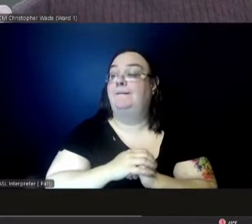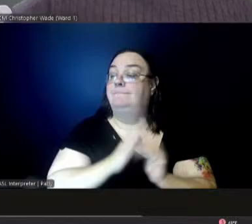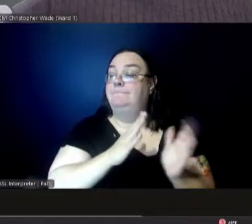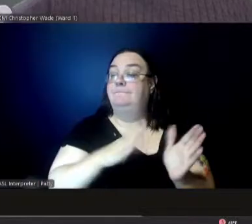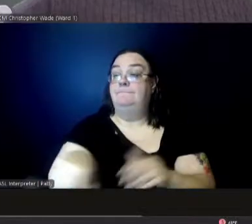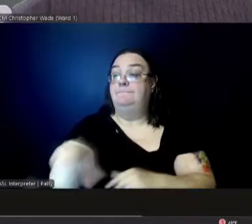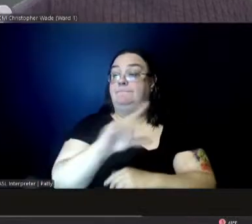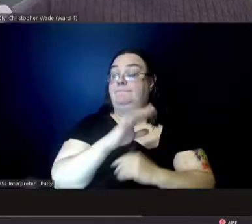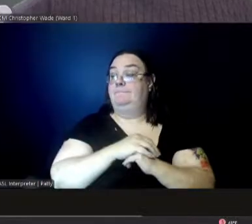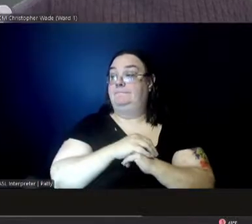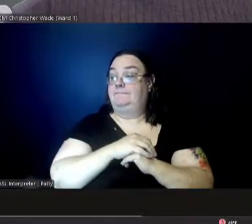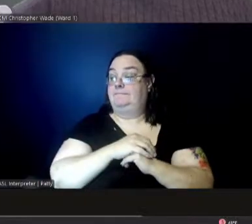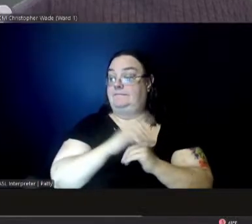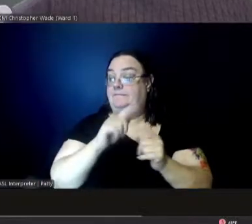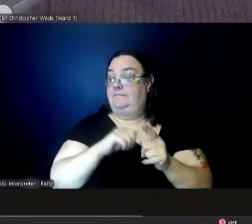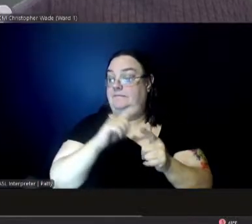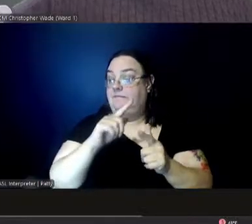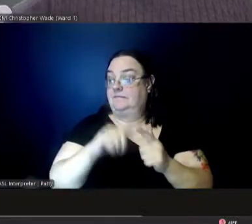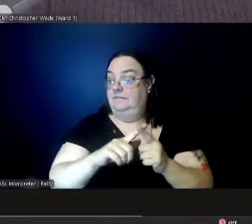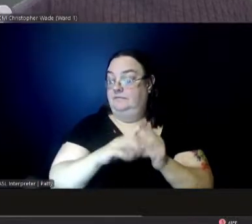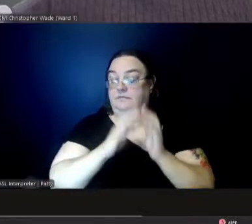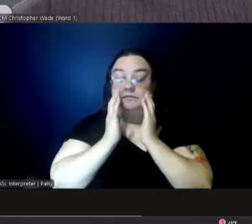Council, then,